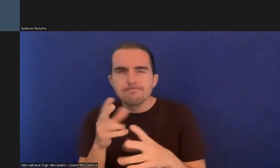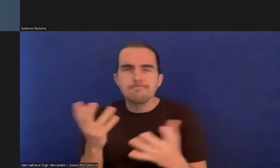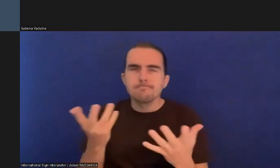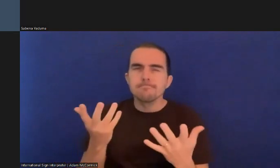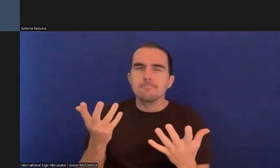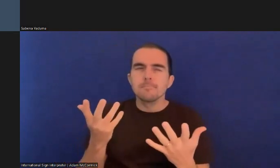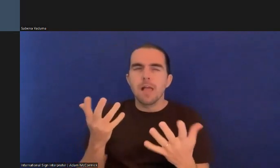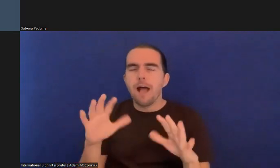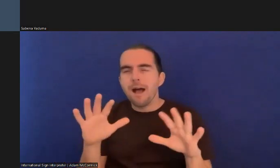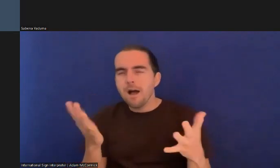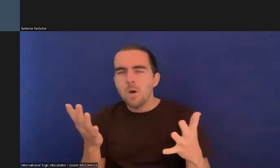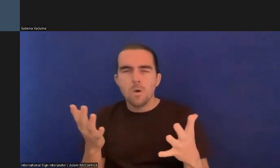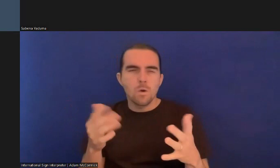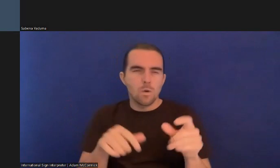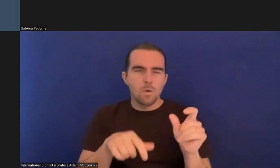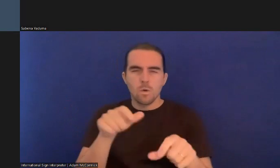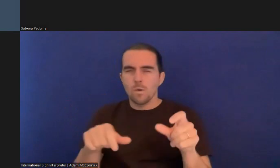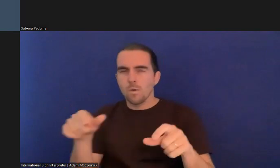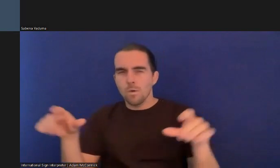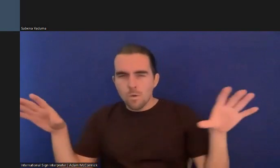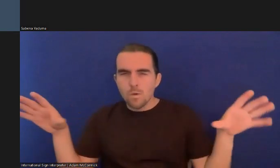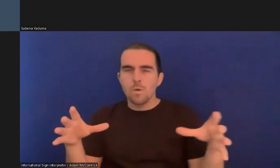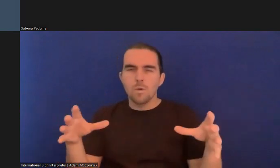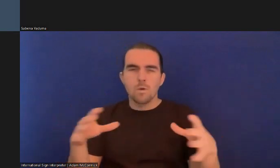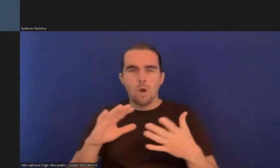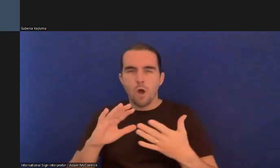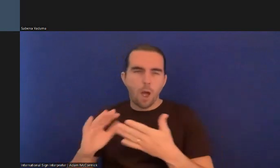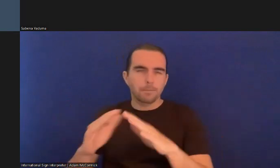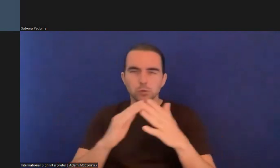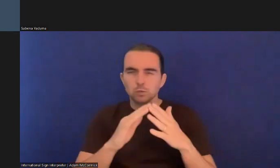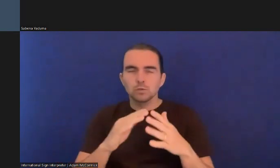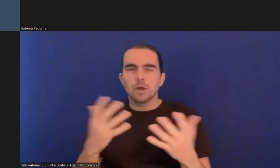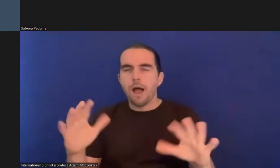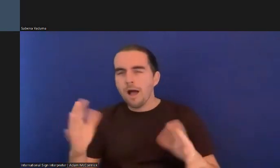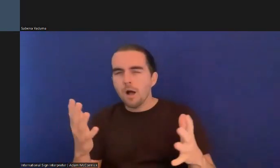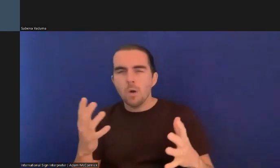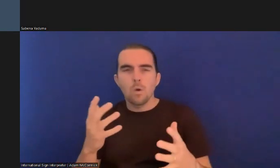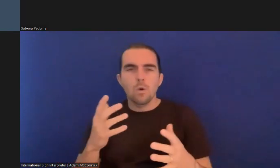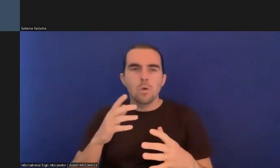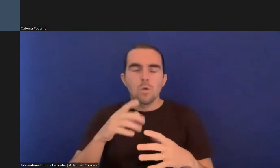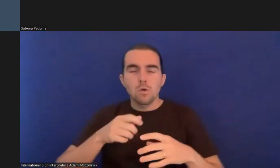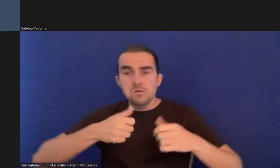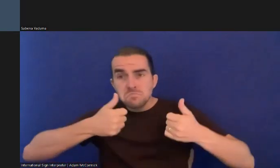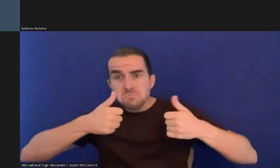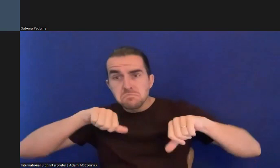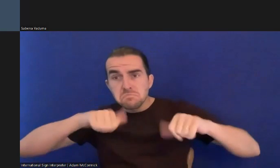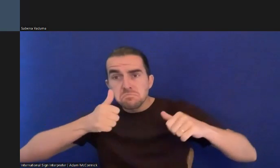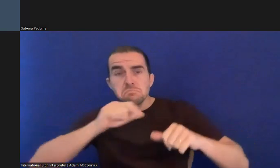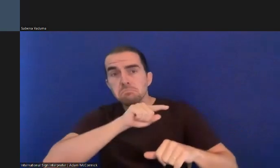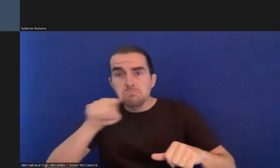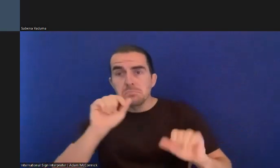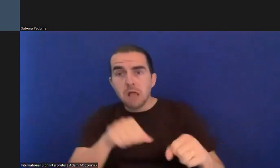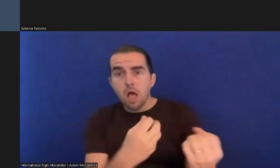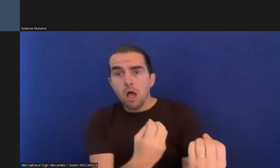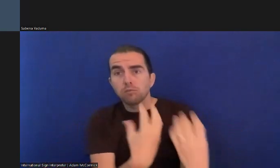safeguarding. You will all agree with me that setting up and managing a CFM that is